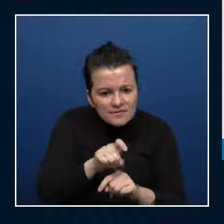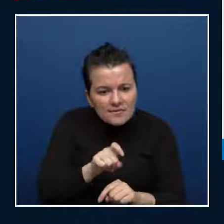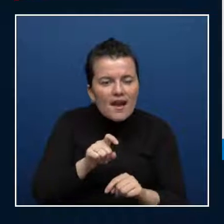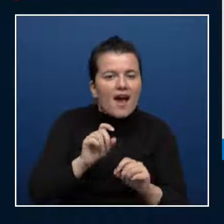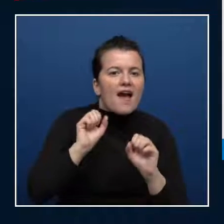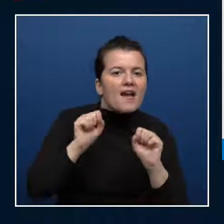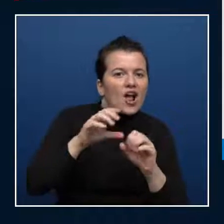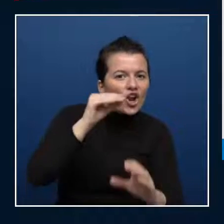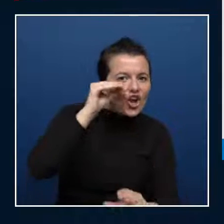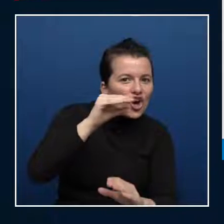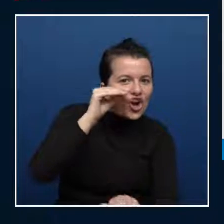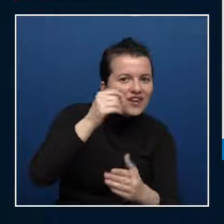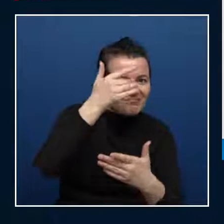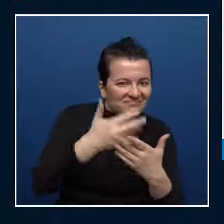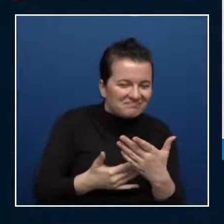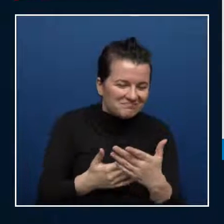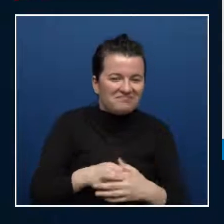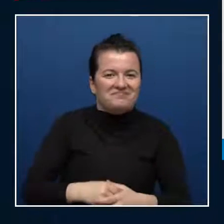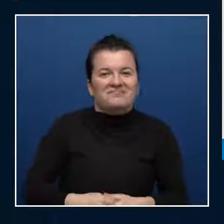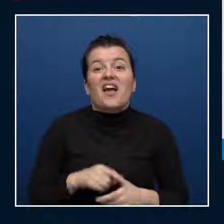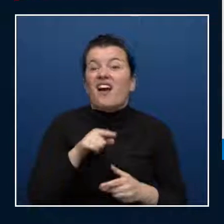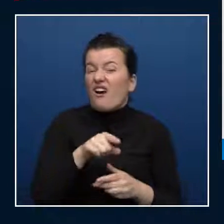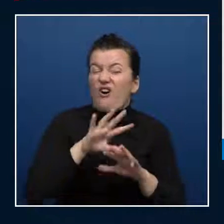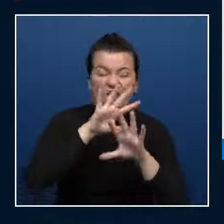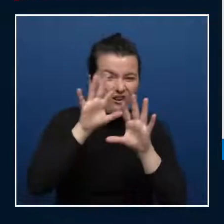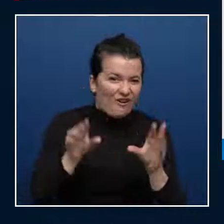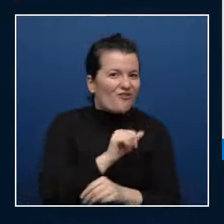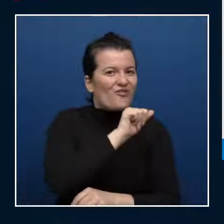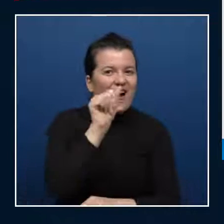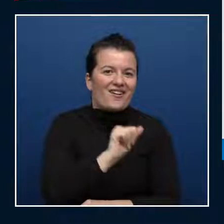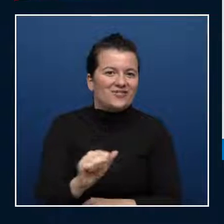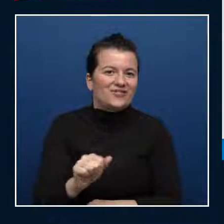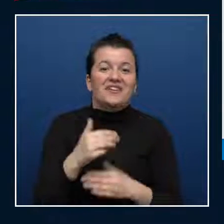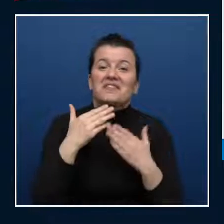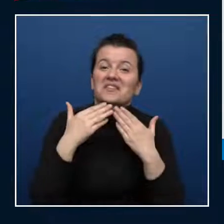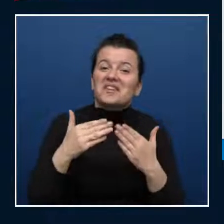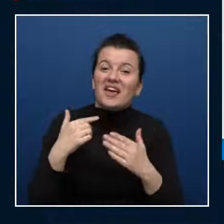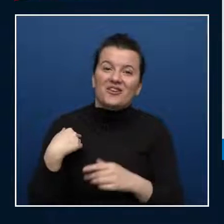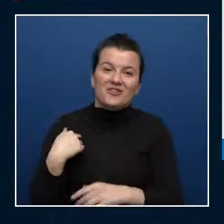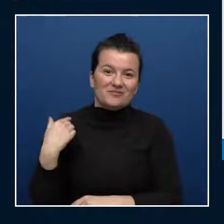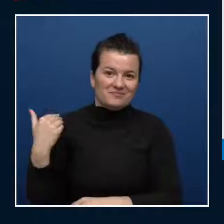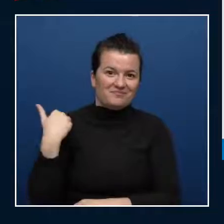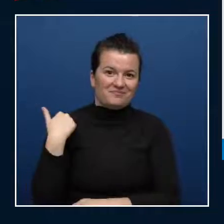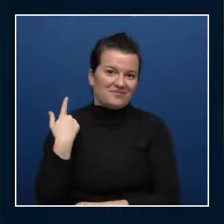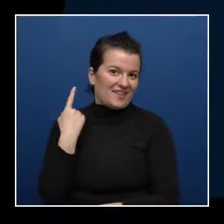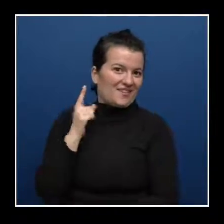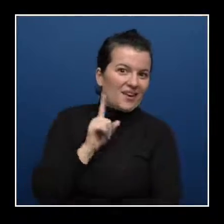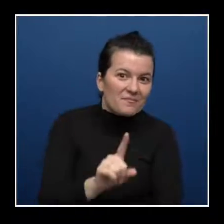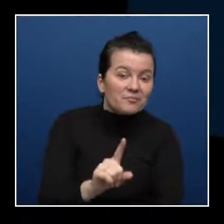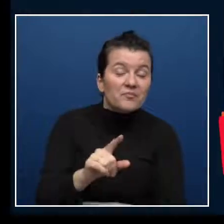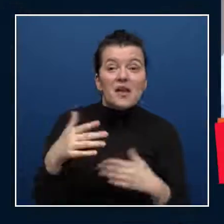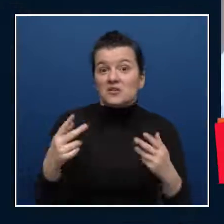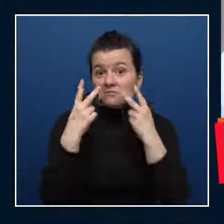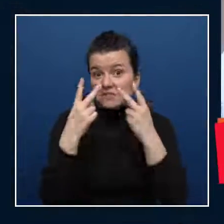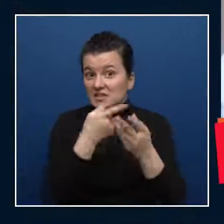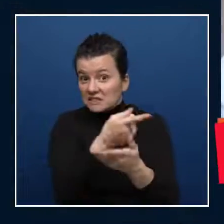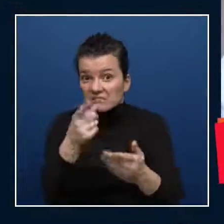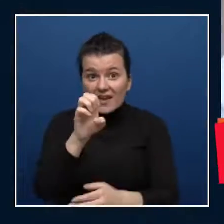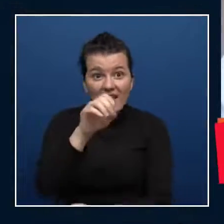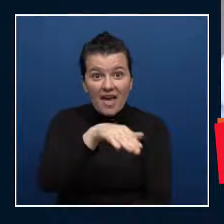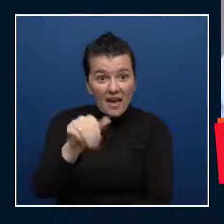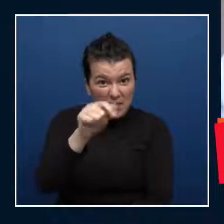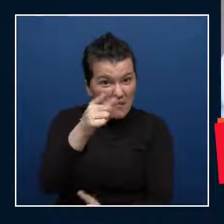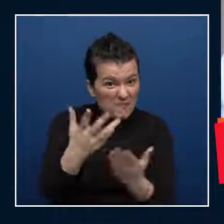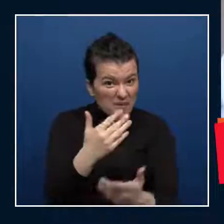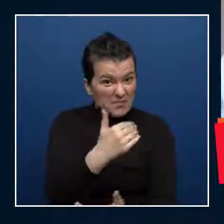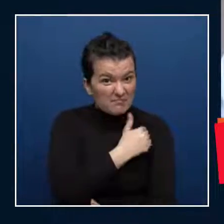scale with Azure. I thank you so much for having me today. I'm not sure if there are any questions. Hopefully Emma will be able to pop back